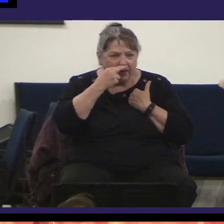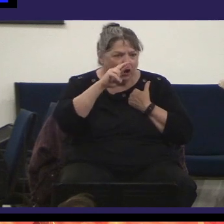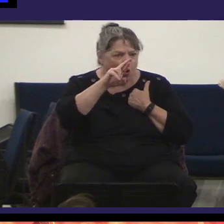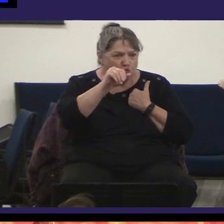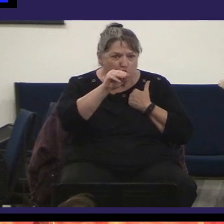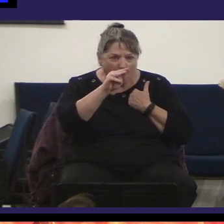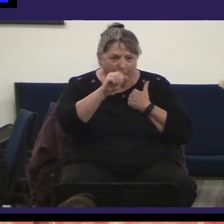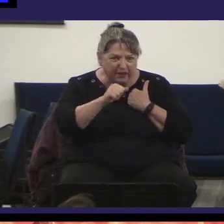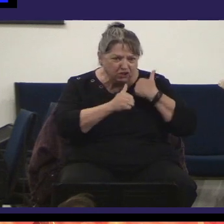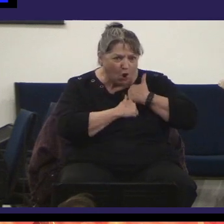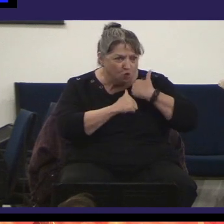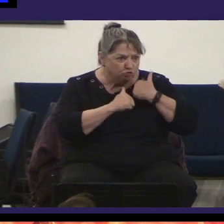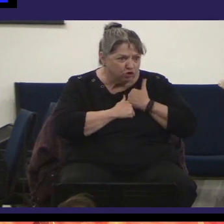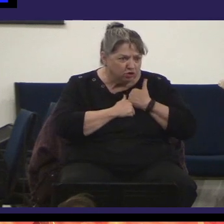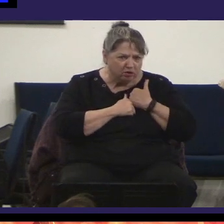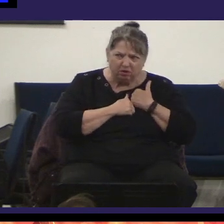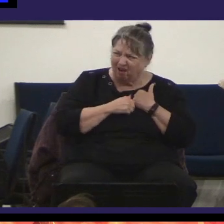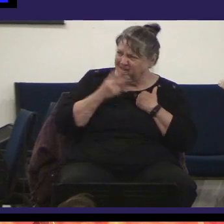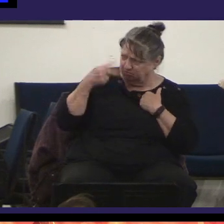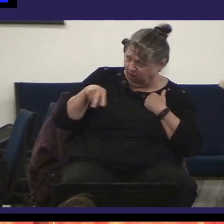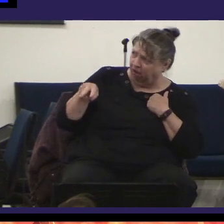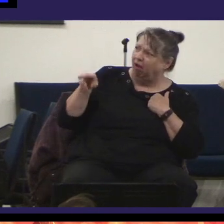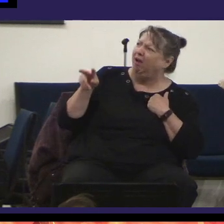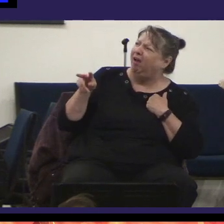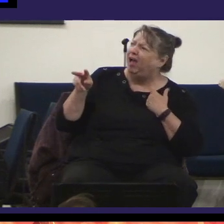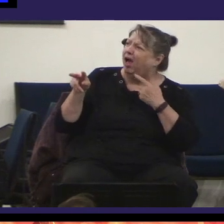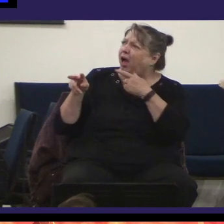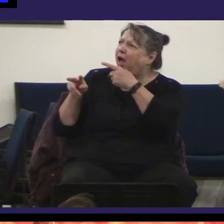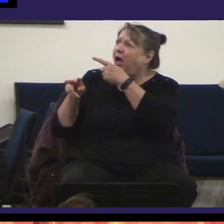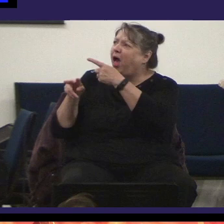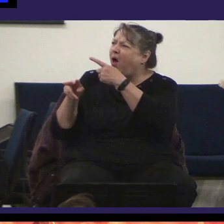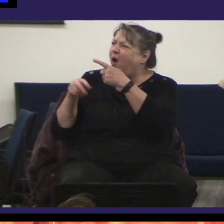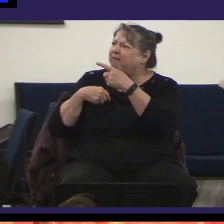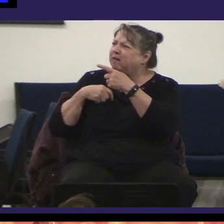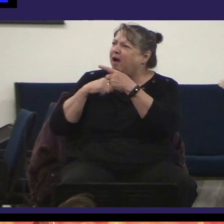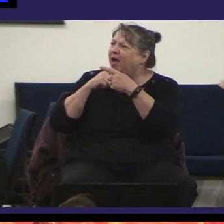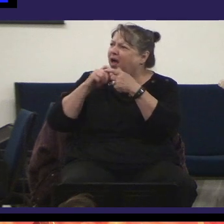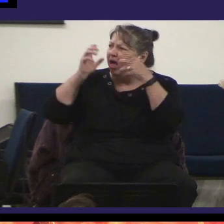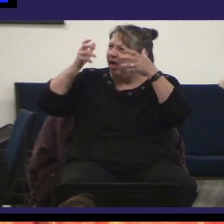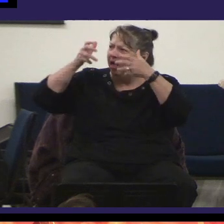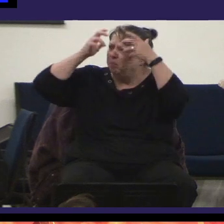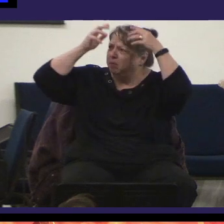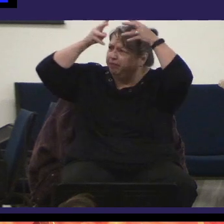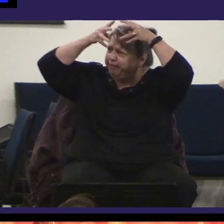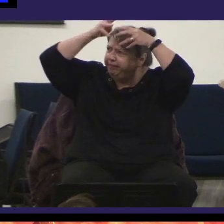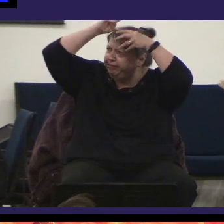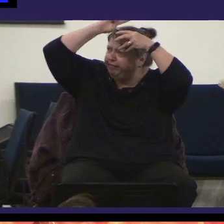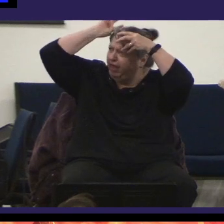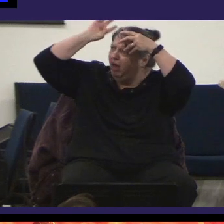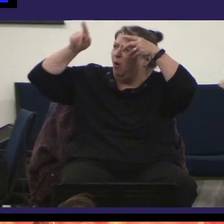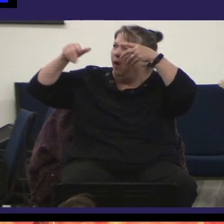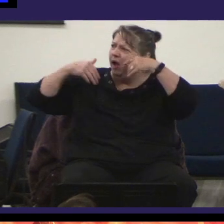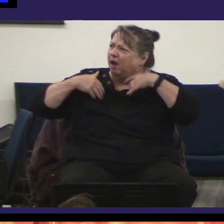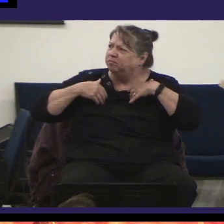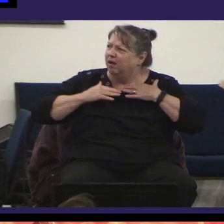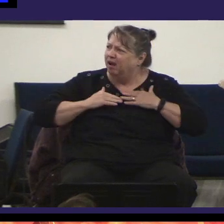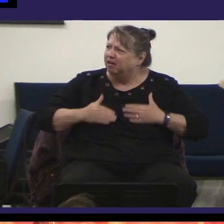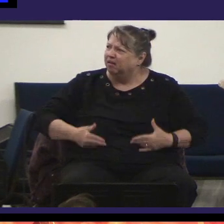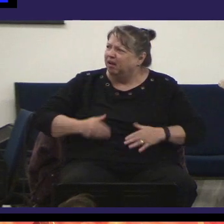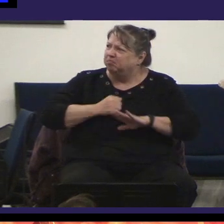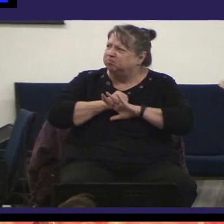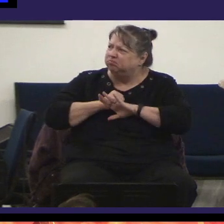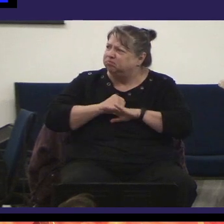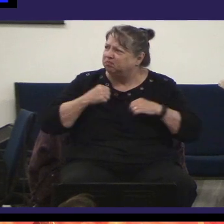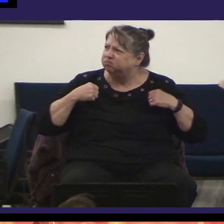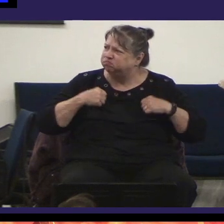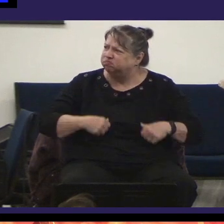Paul looks at this armor and looks at the pieces of the armor, and though he sees it in the physical realm, he begins to pen